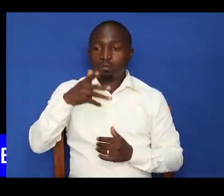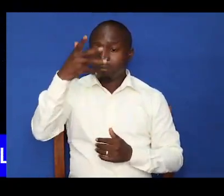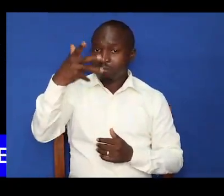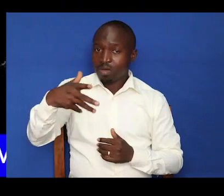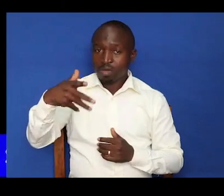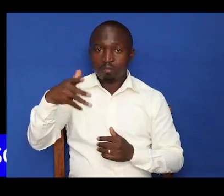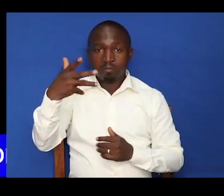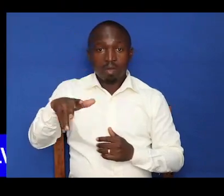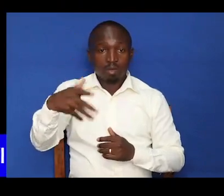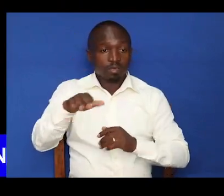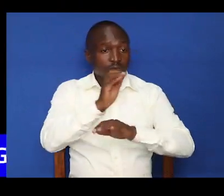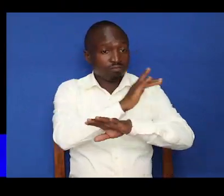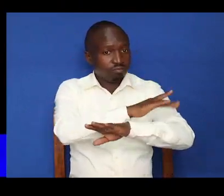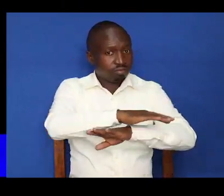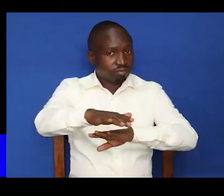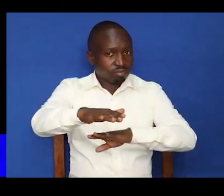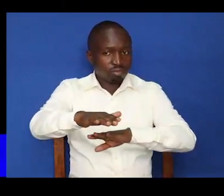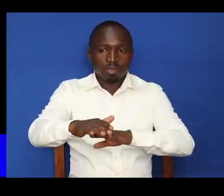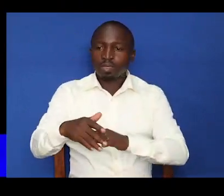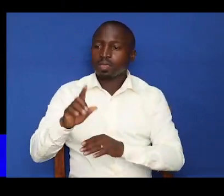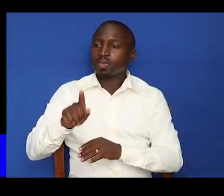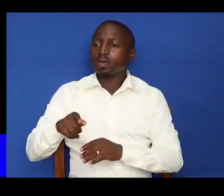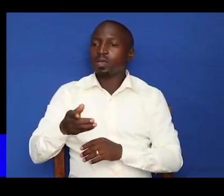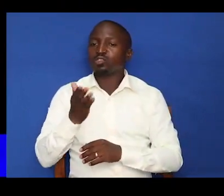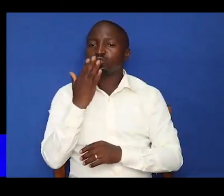seawater naturally saline